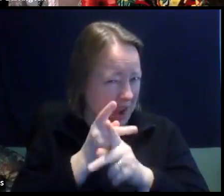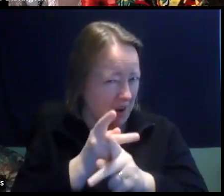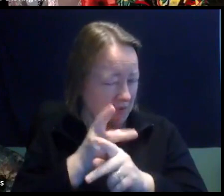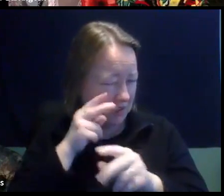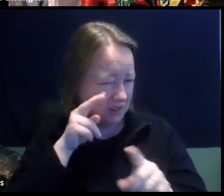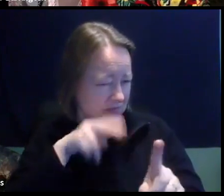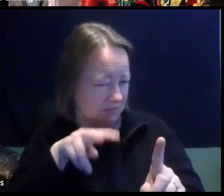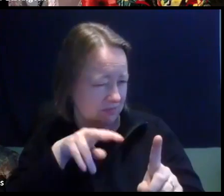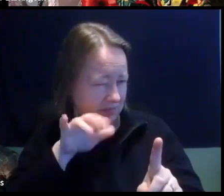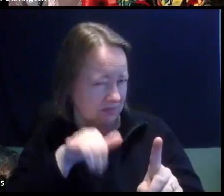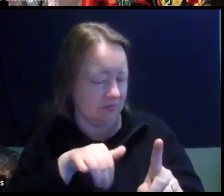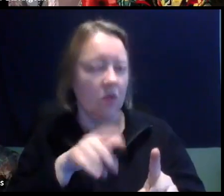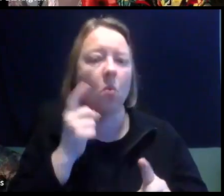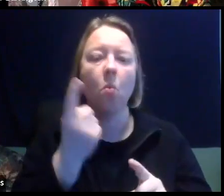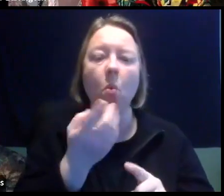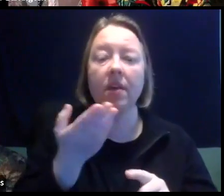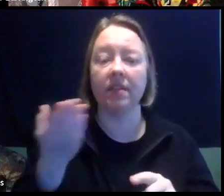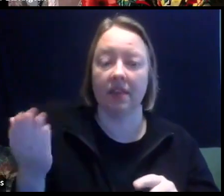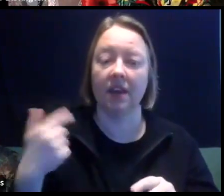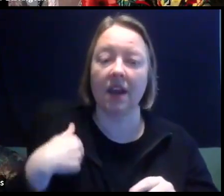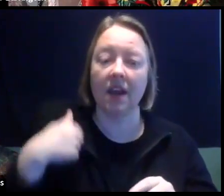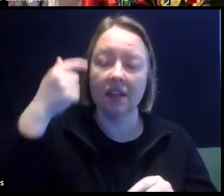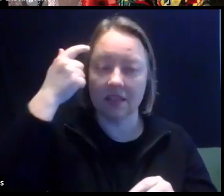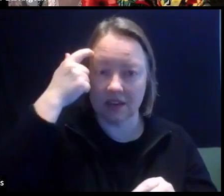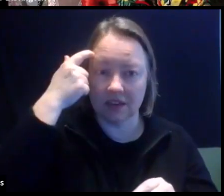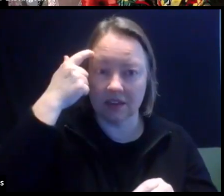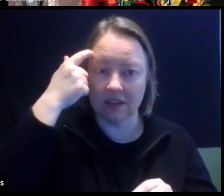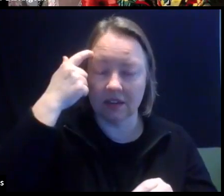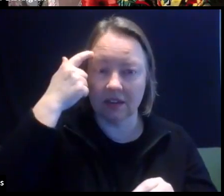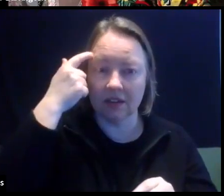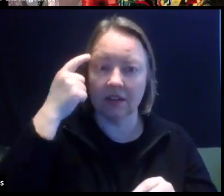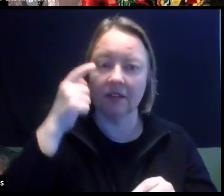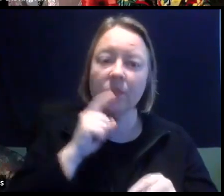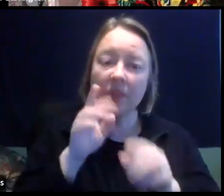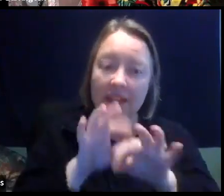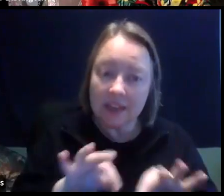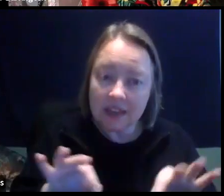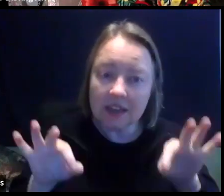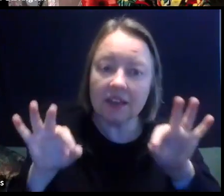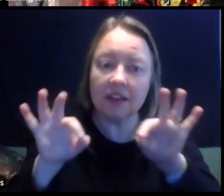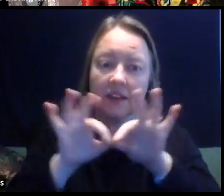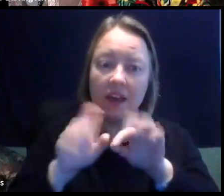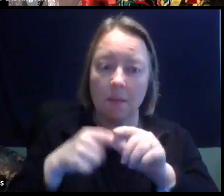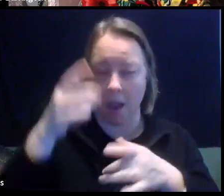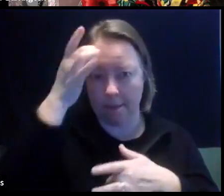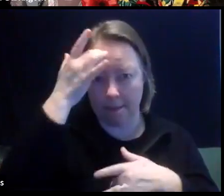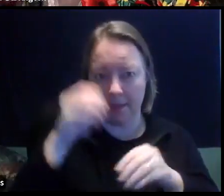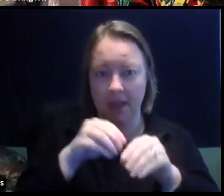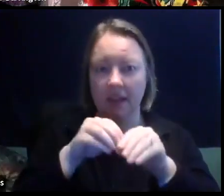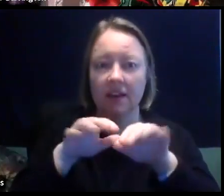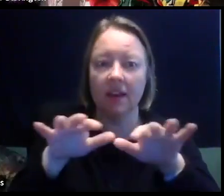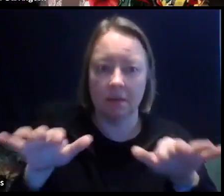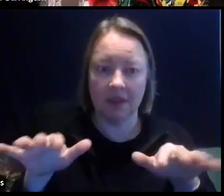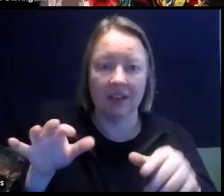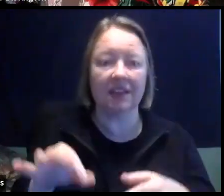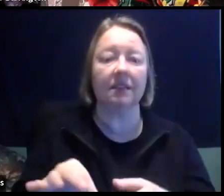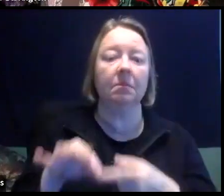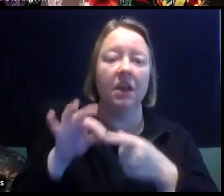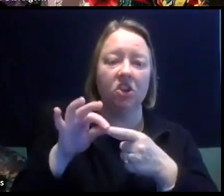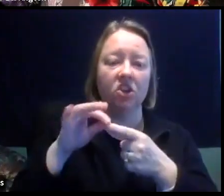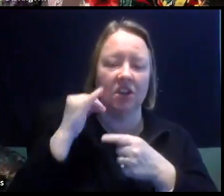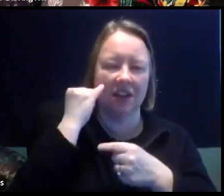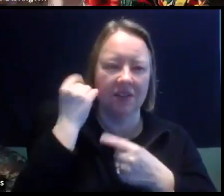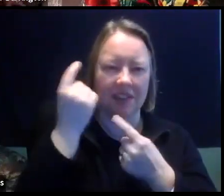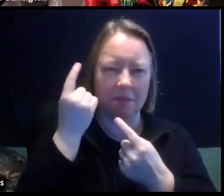One of the things that I think is so key about a pandemic, especially if you think about